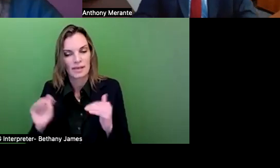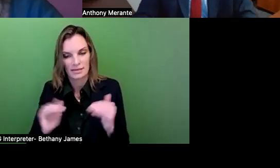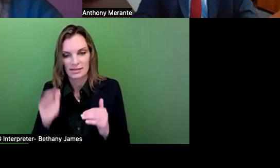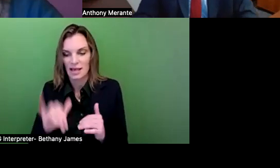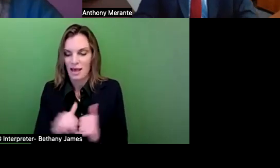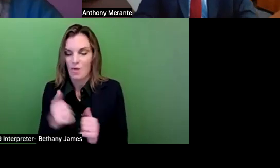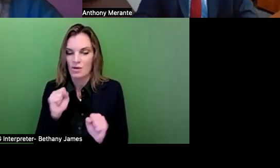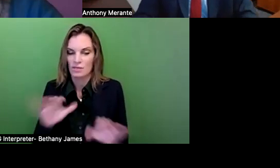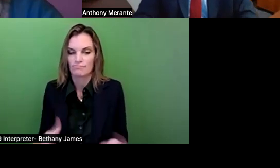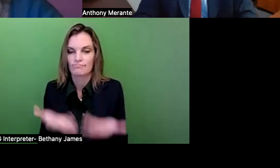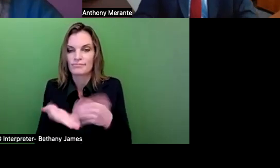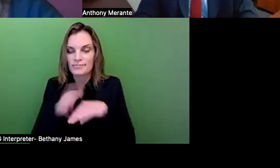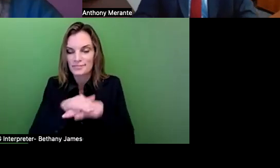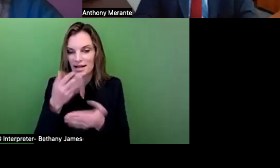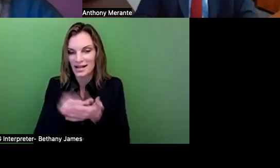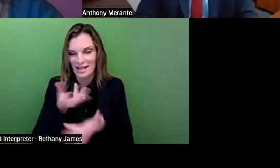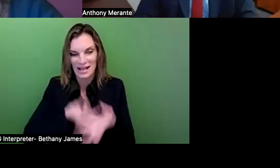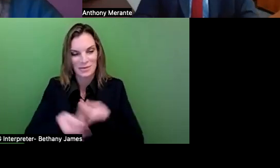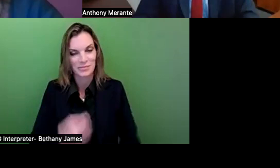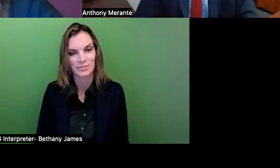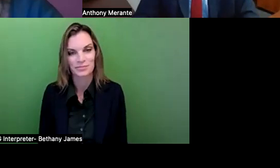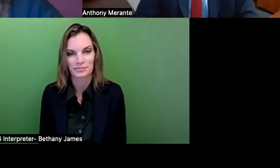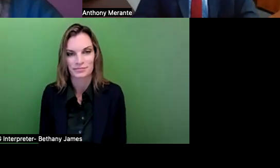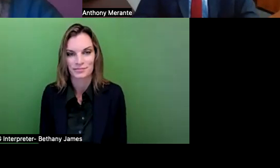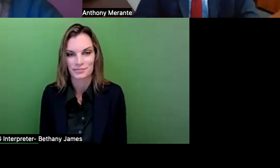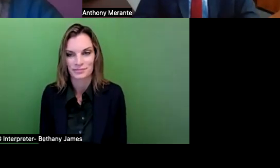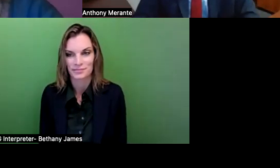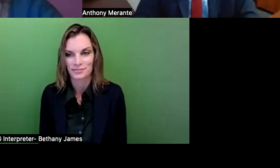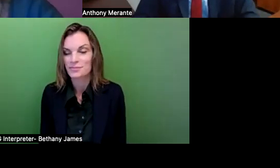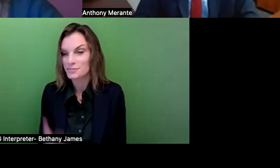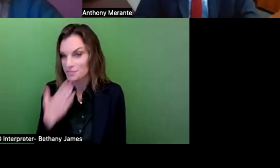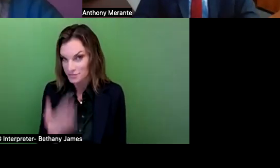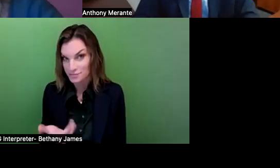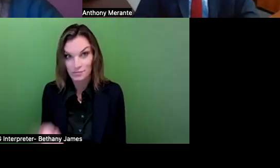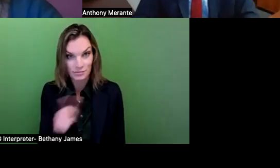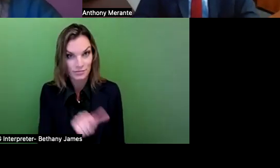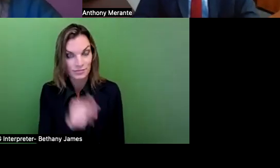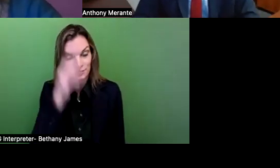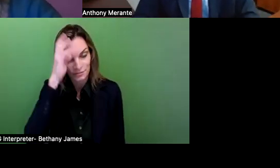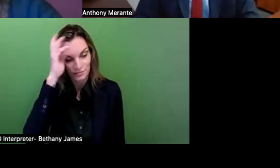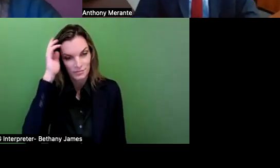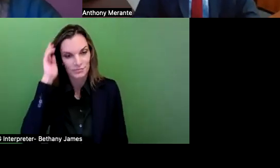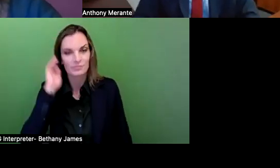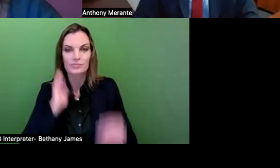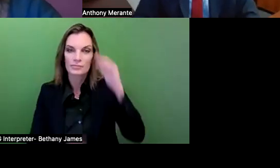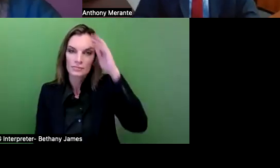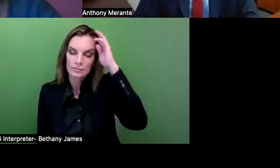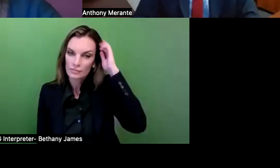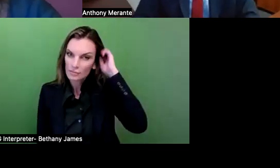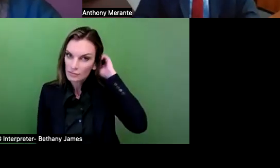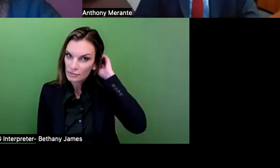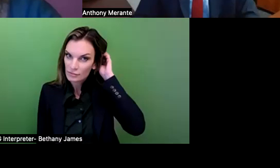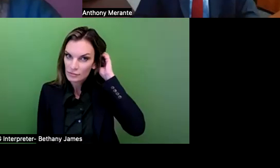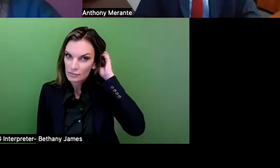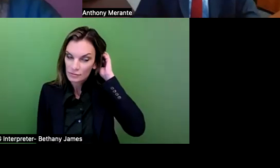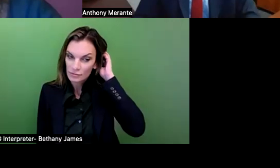economy. And I'm going to talk some more about it as we go forward. Thank you. Mr. Merante. Developing on the water